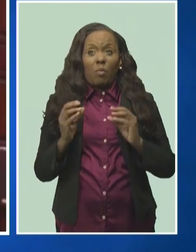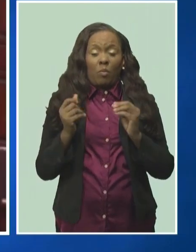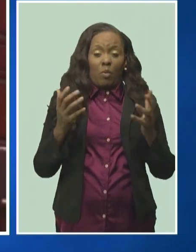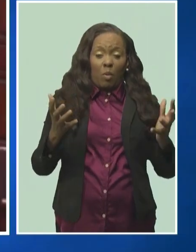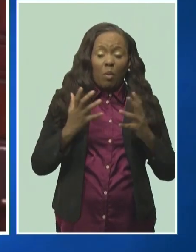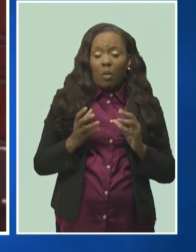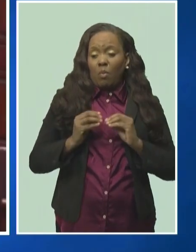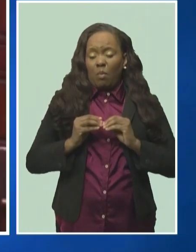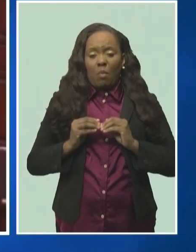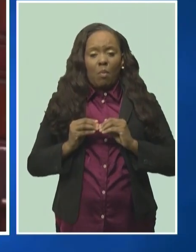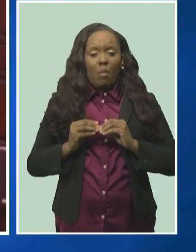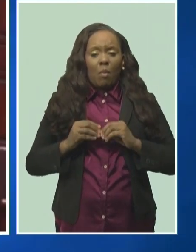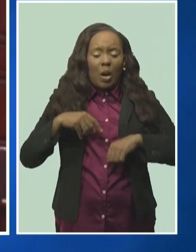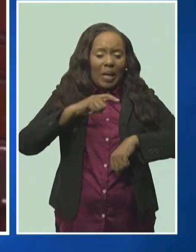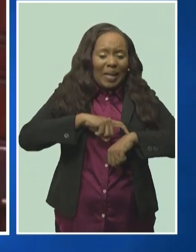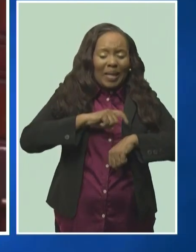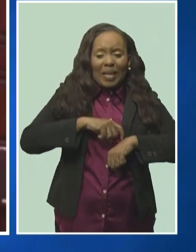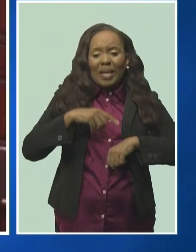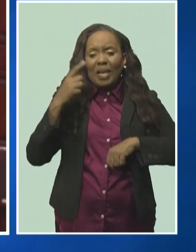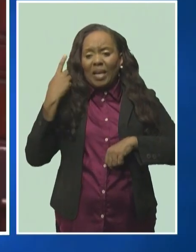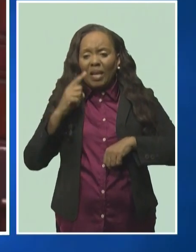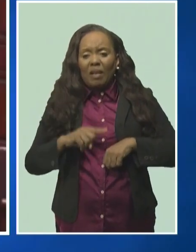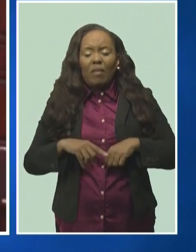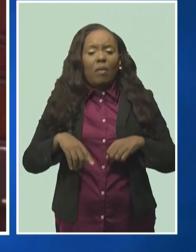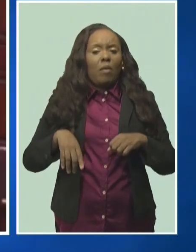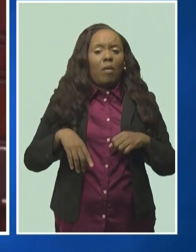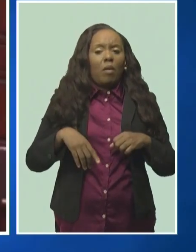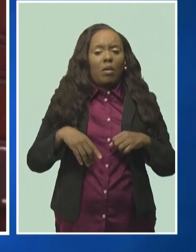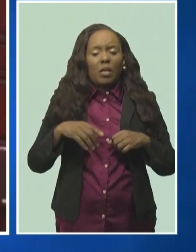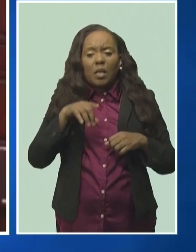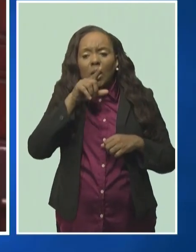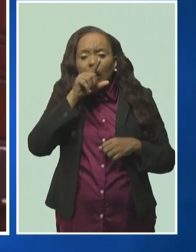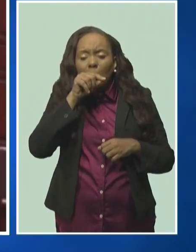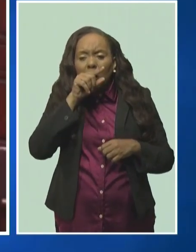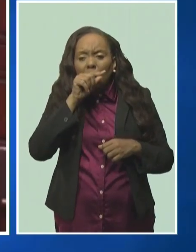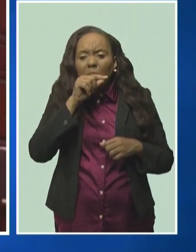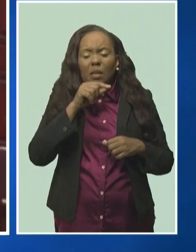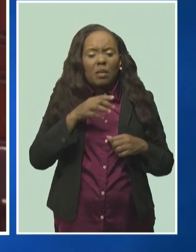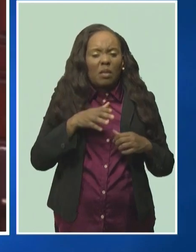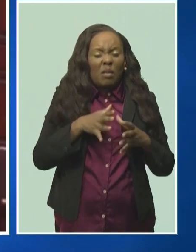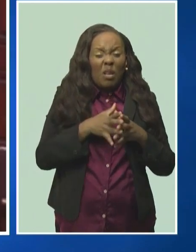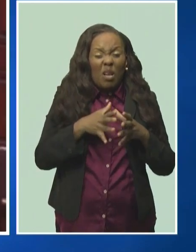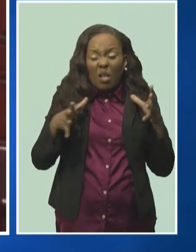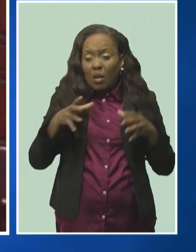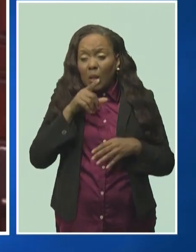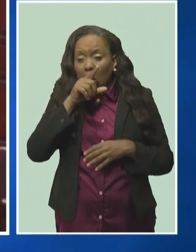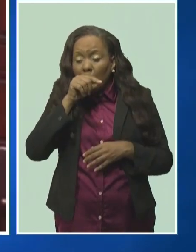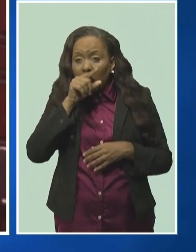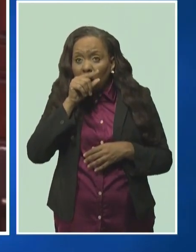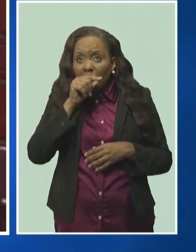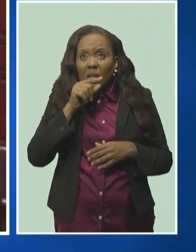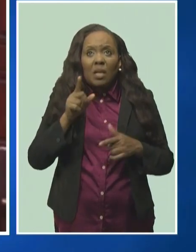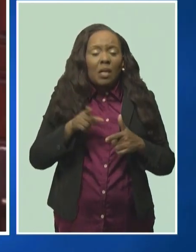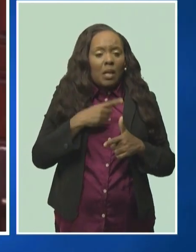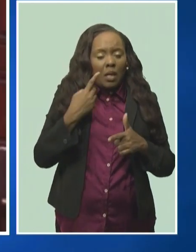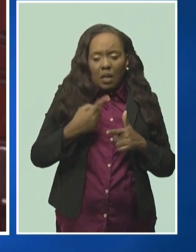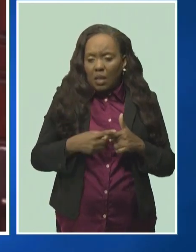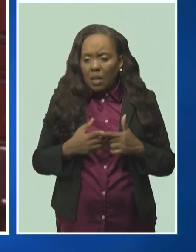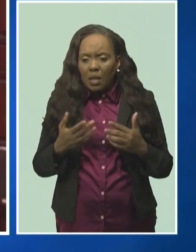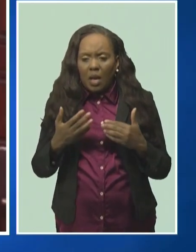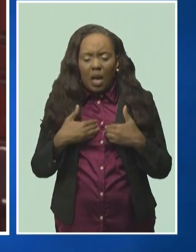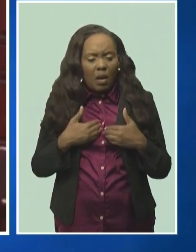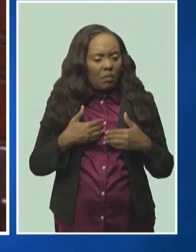6 to 9 weeks period. So if you ramp up your hatching, sir, and then you do your